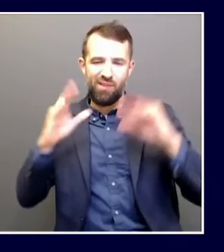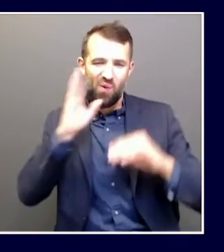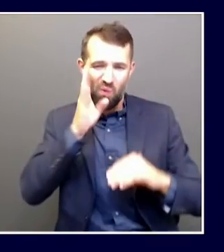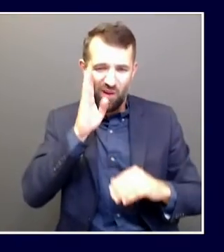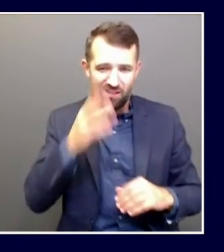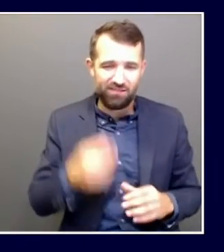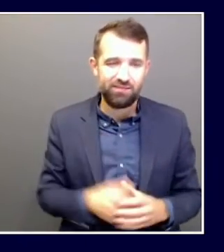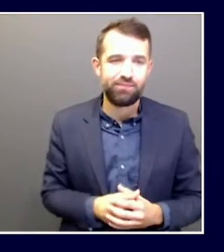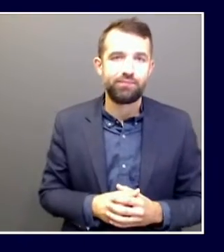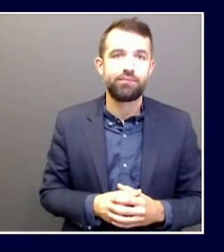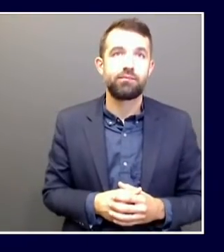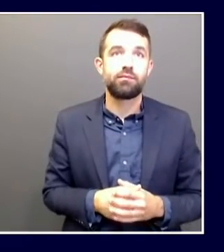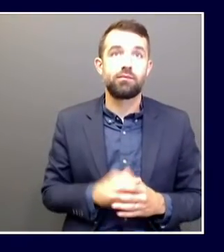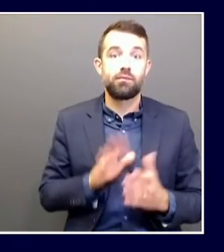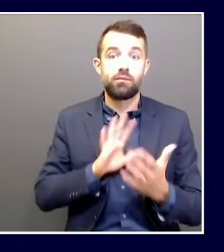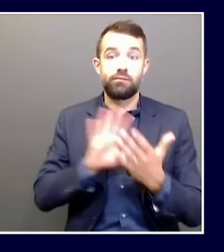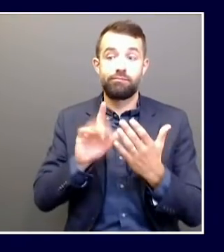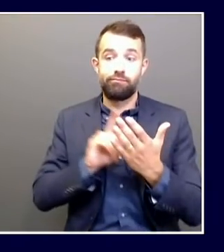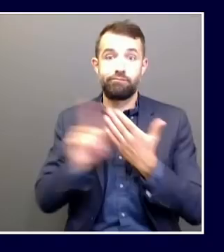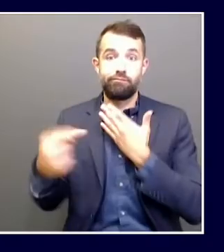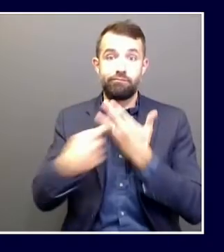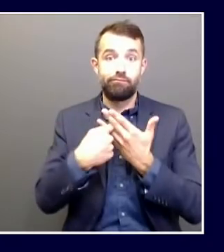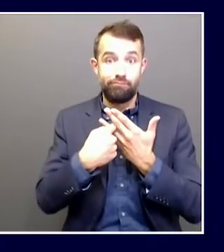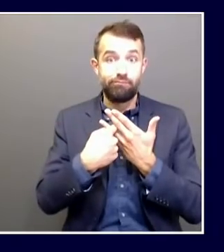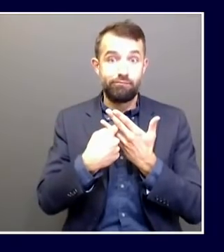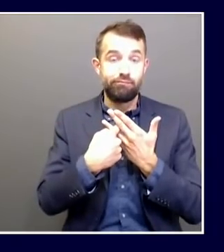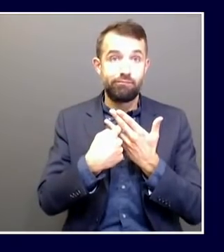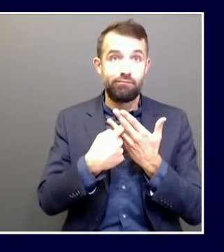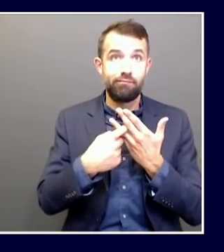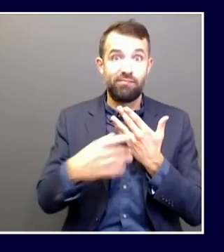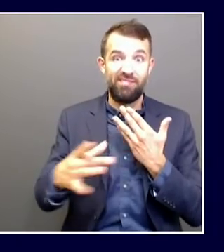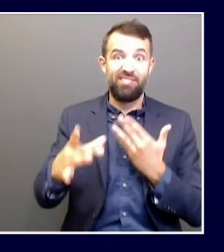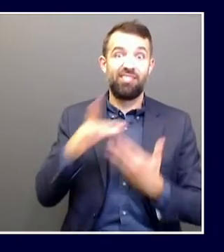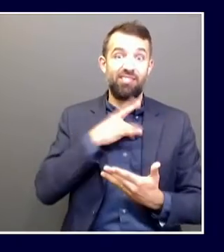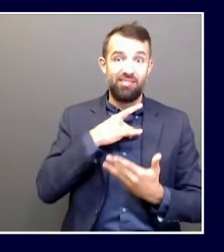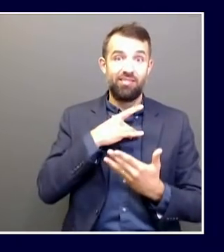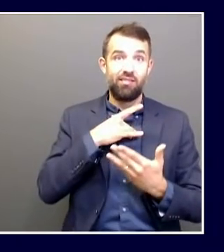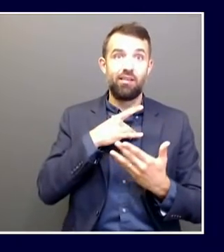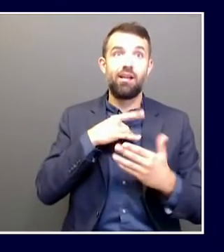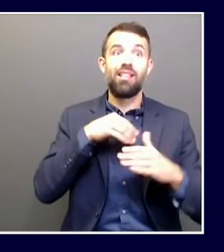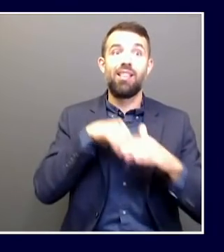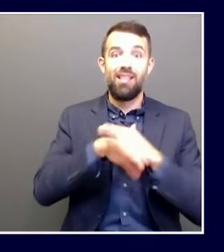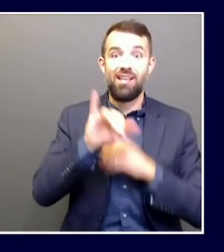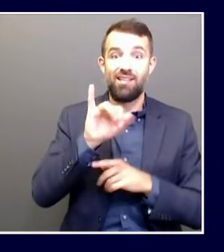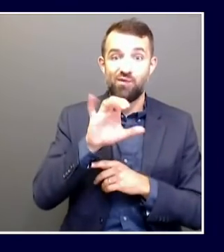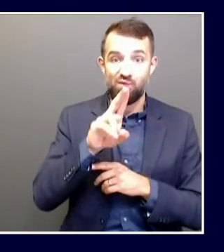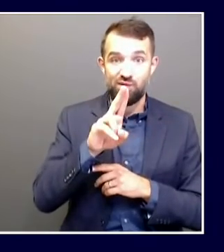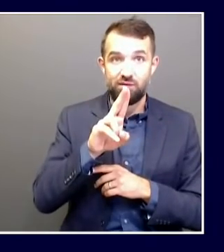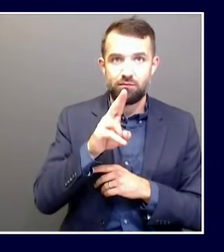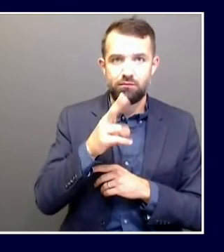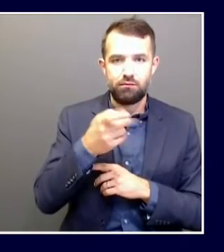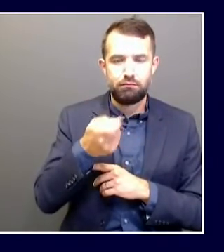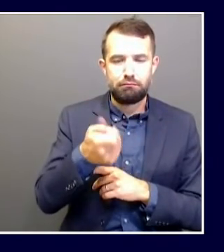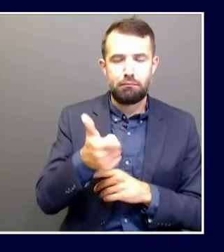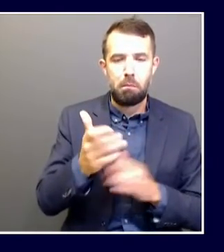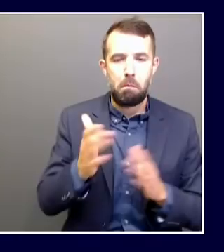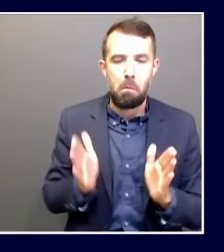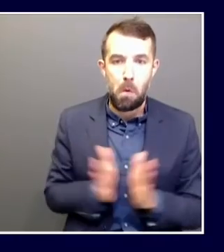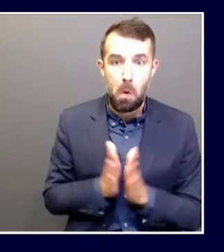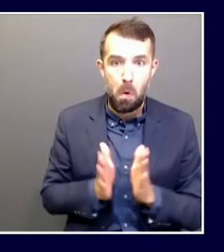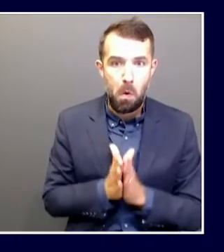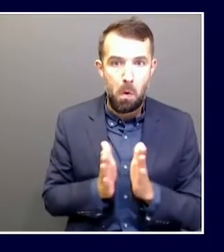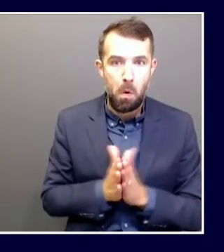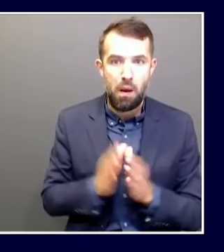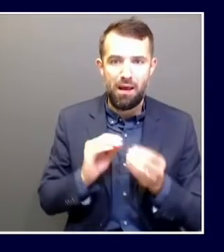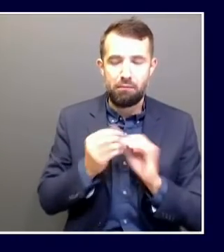breakthrough case remains the same, if the number that you start with before you apply that percentage to